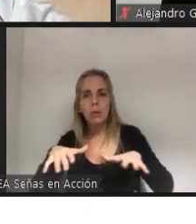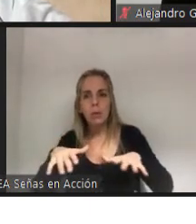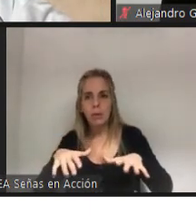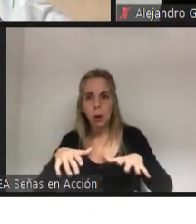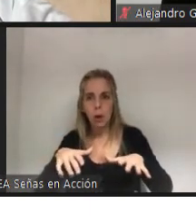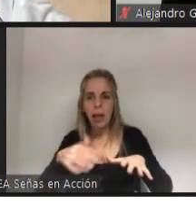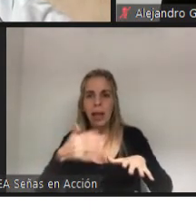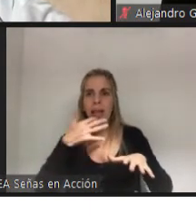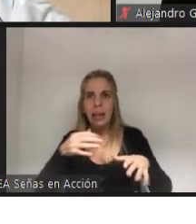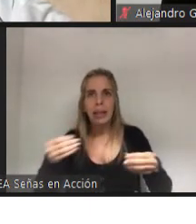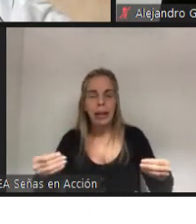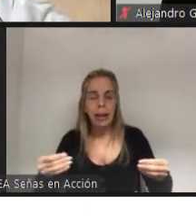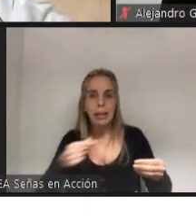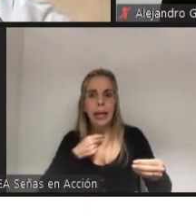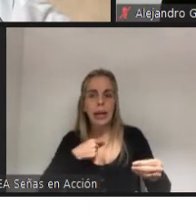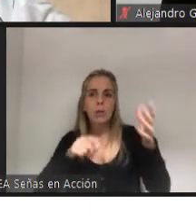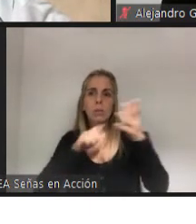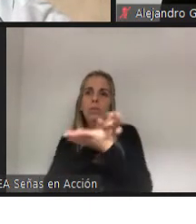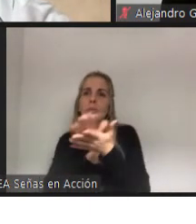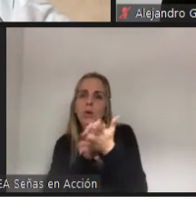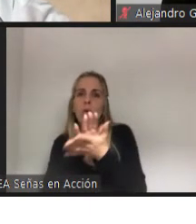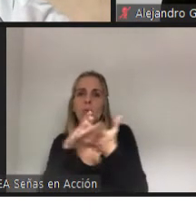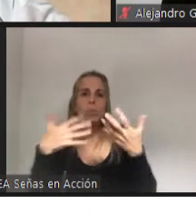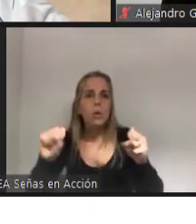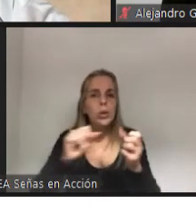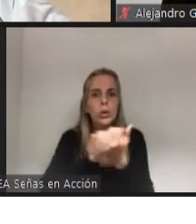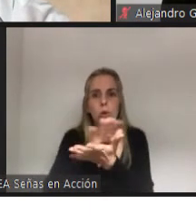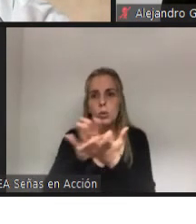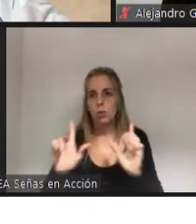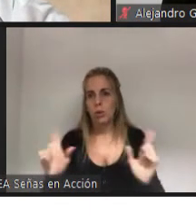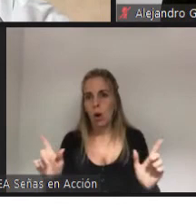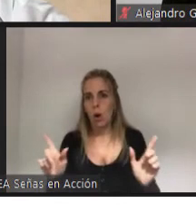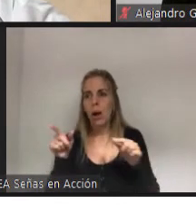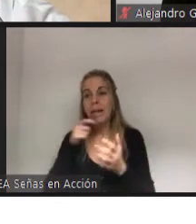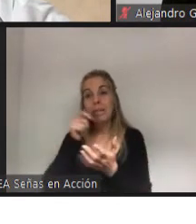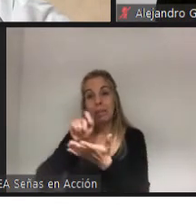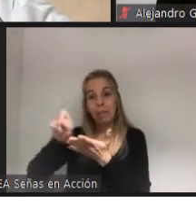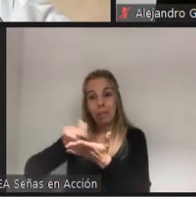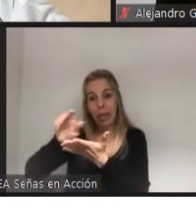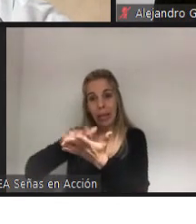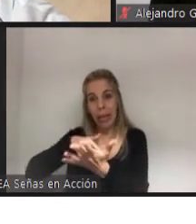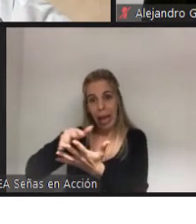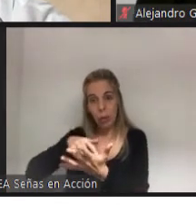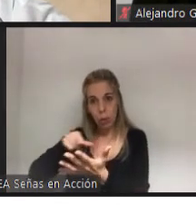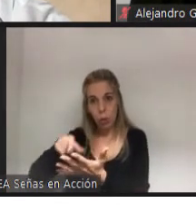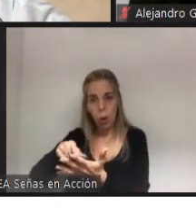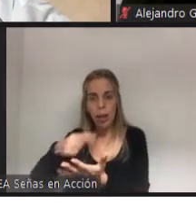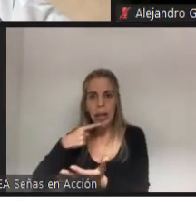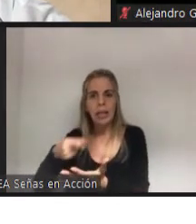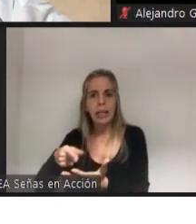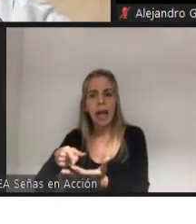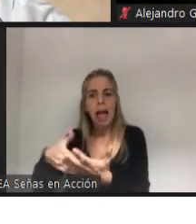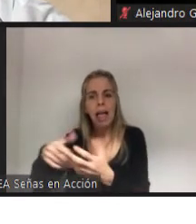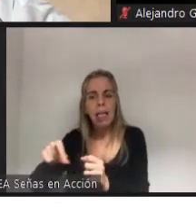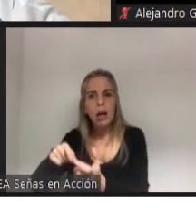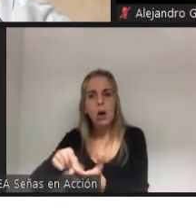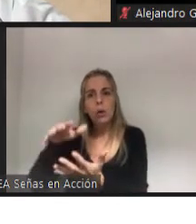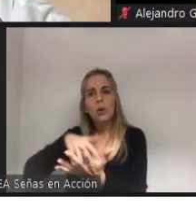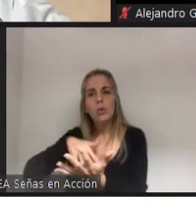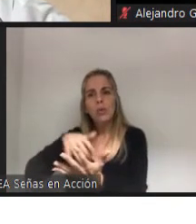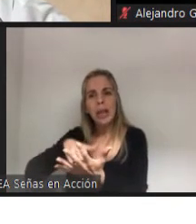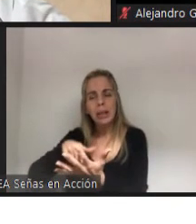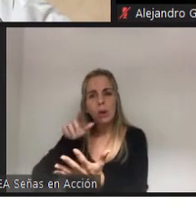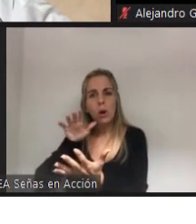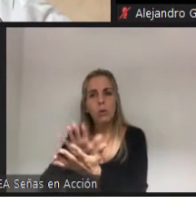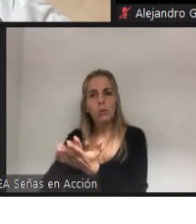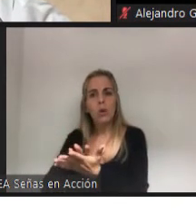right now without necessarily attempting to give an answer right now. He found a Deleuze text